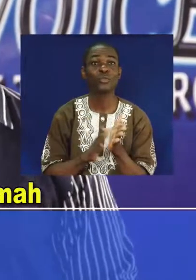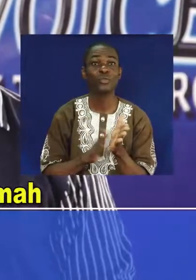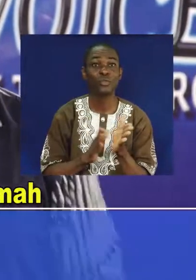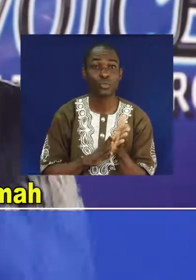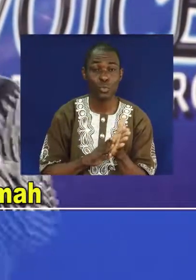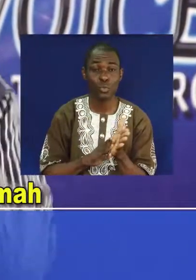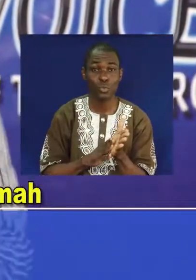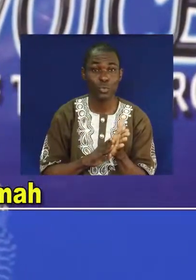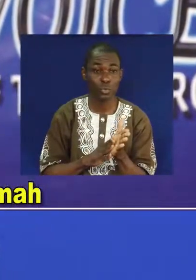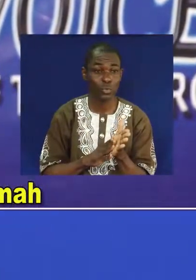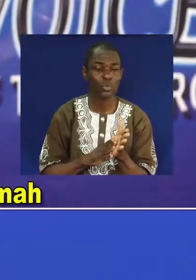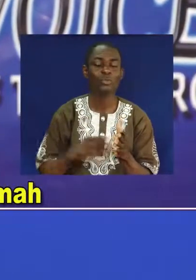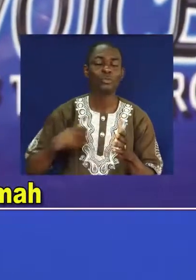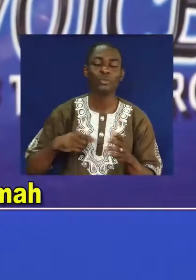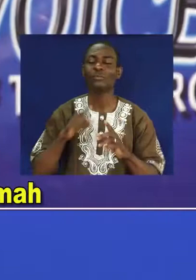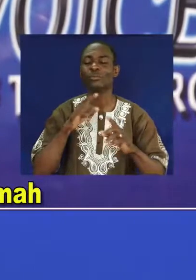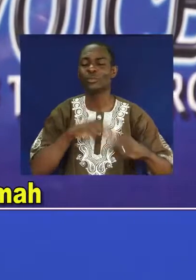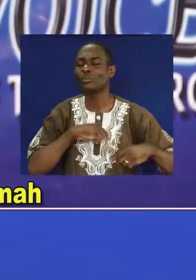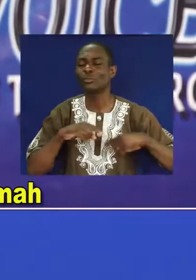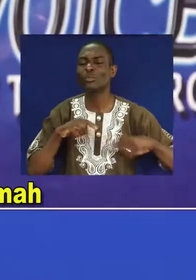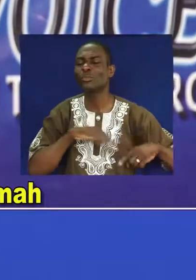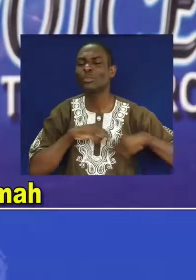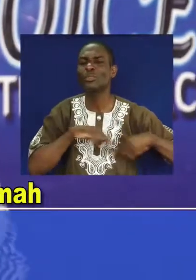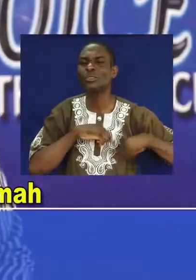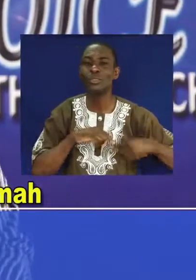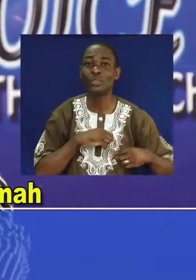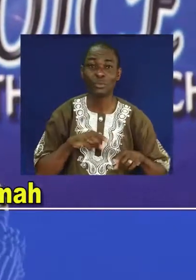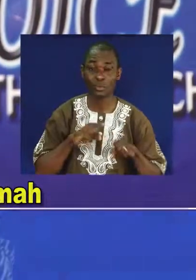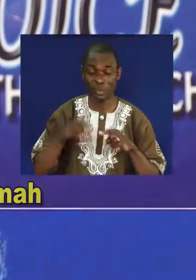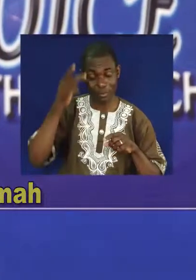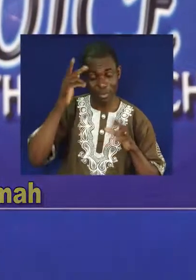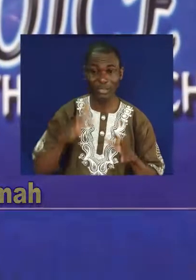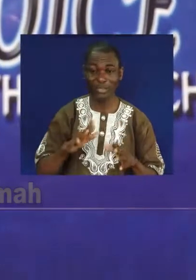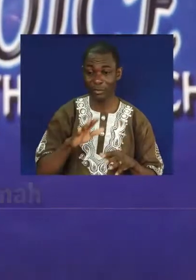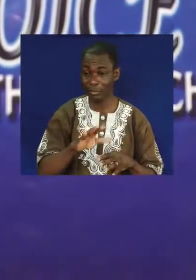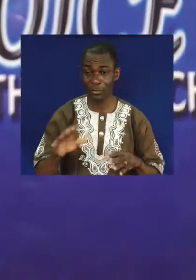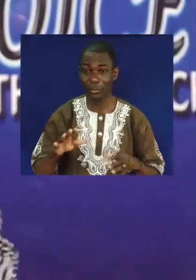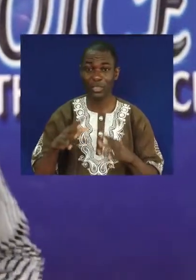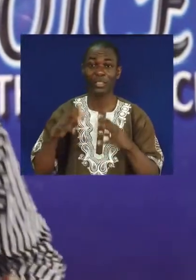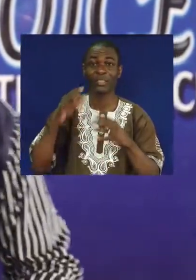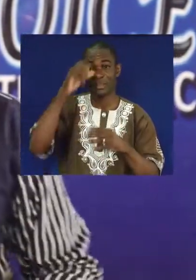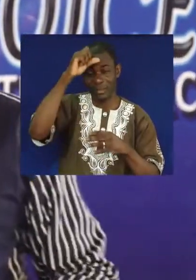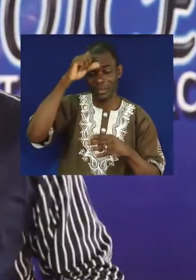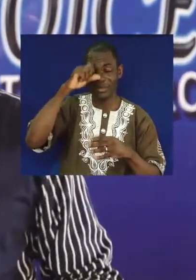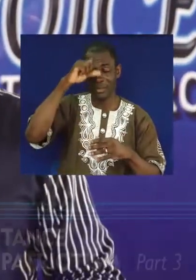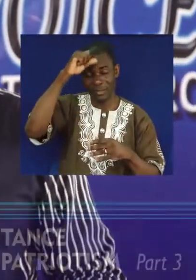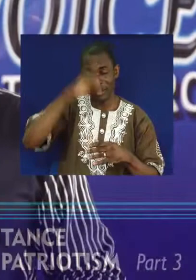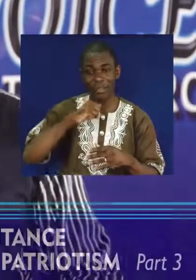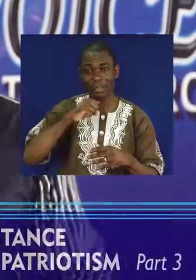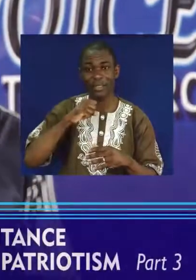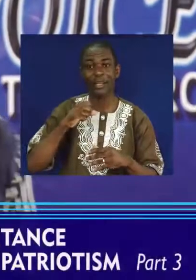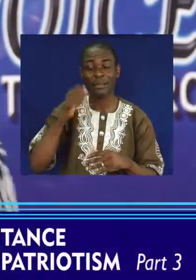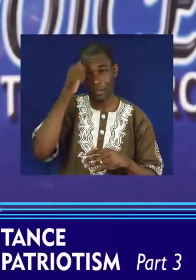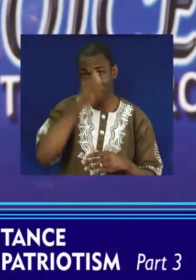no University of Binigana. Let me be both NDC and MPP, politicians, Nina.